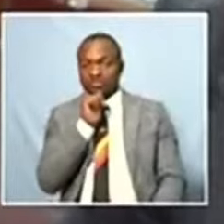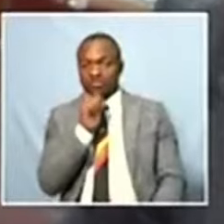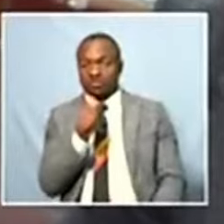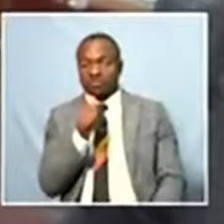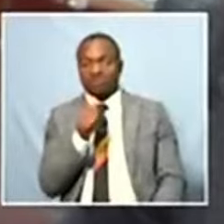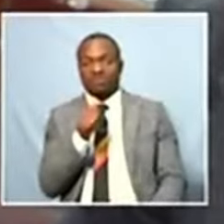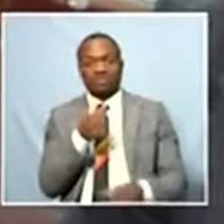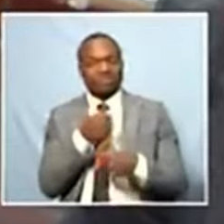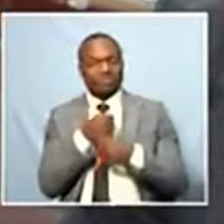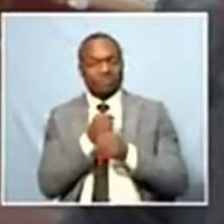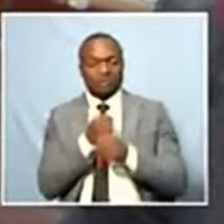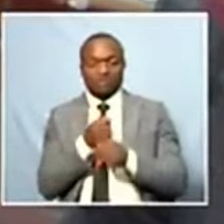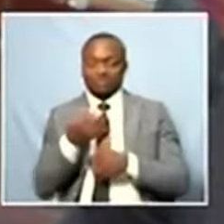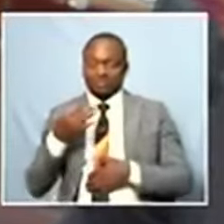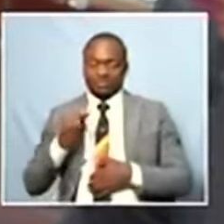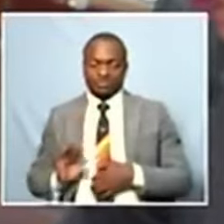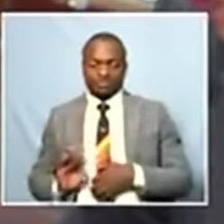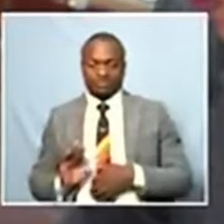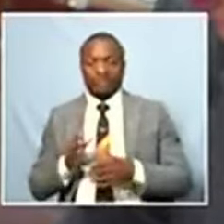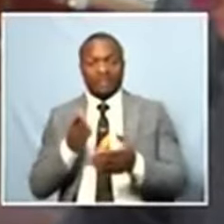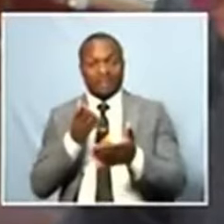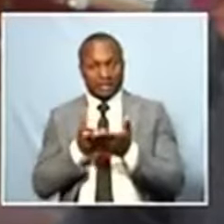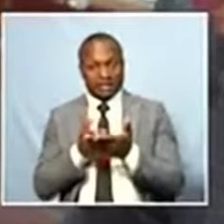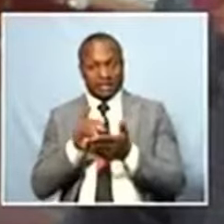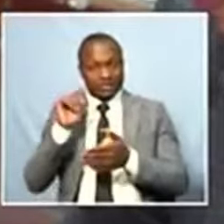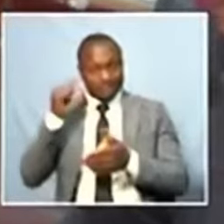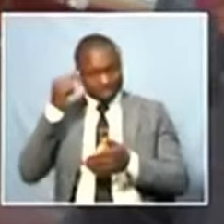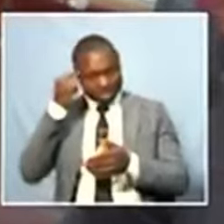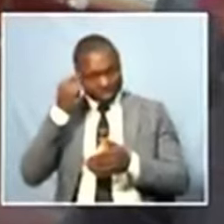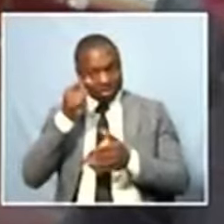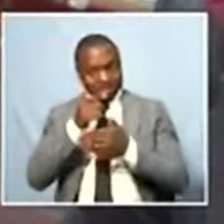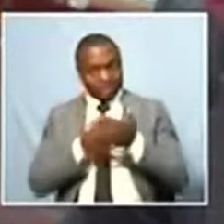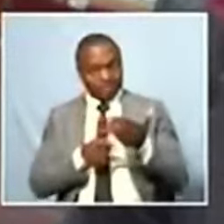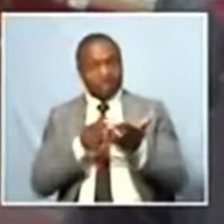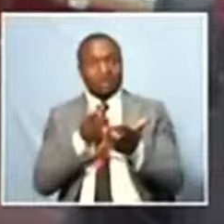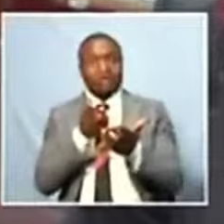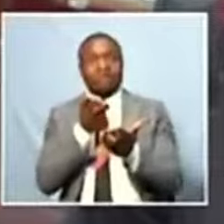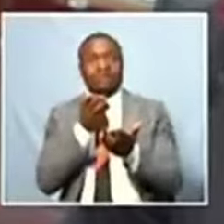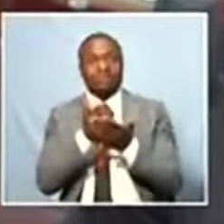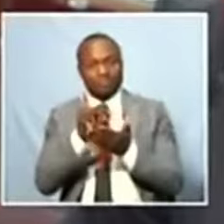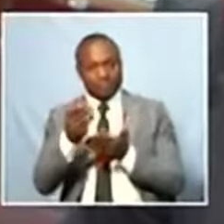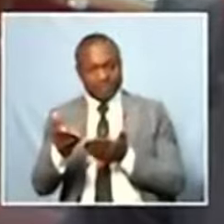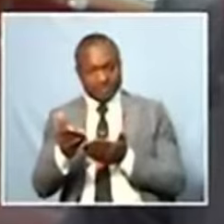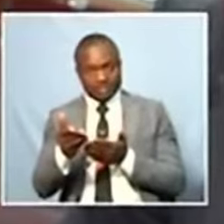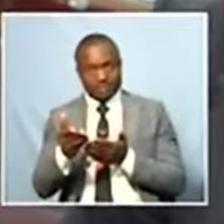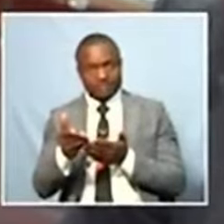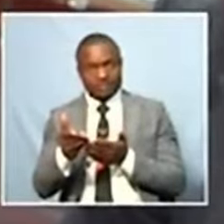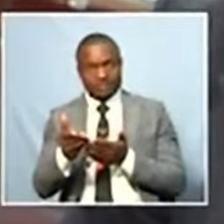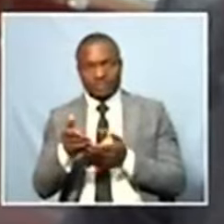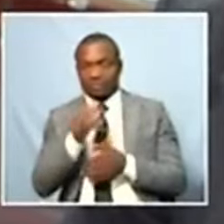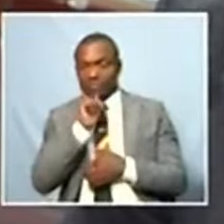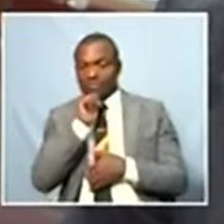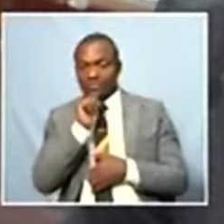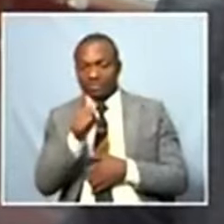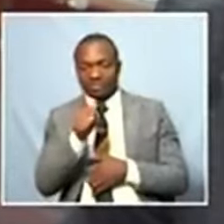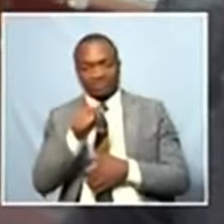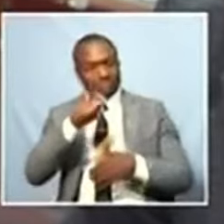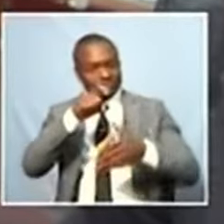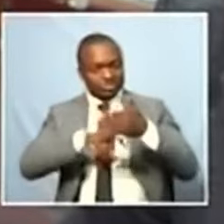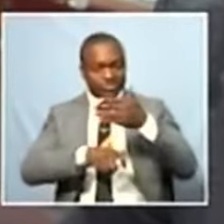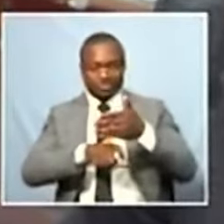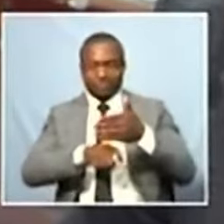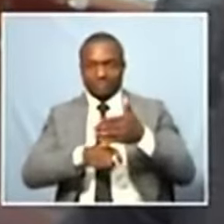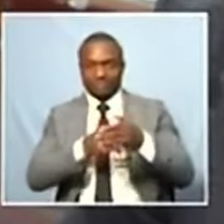non-profit-making institutions. This is government, so for whatever they are procuring, we don't